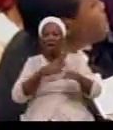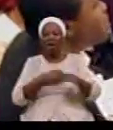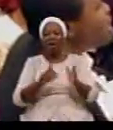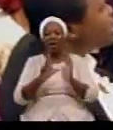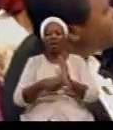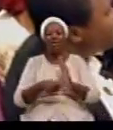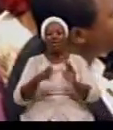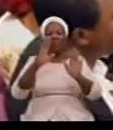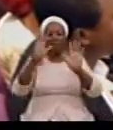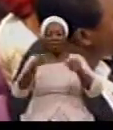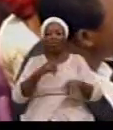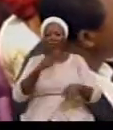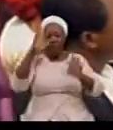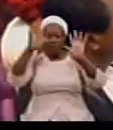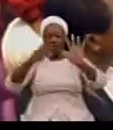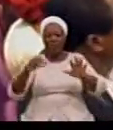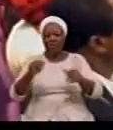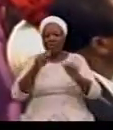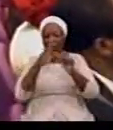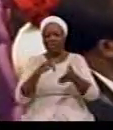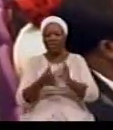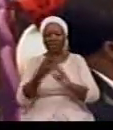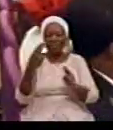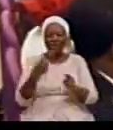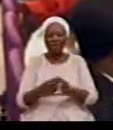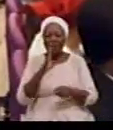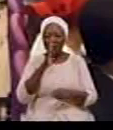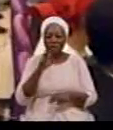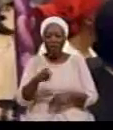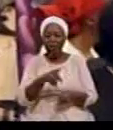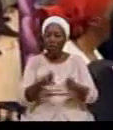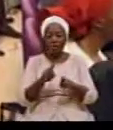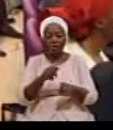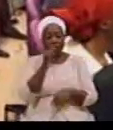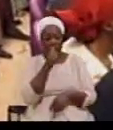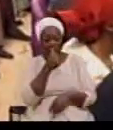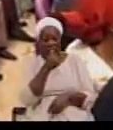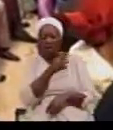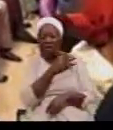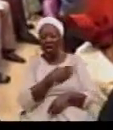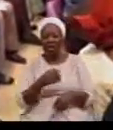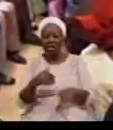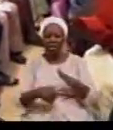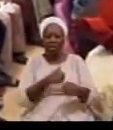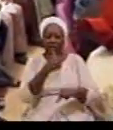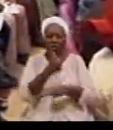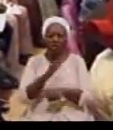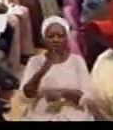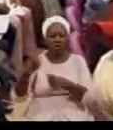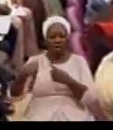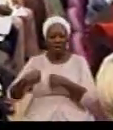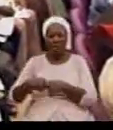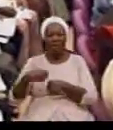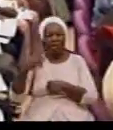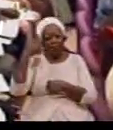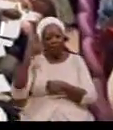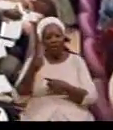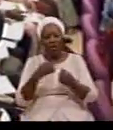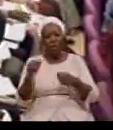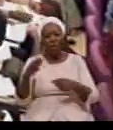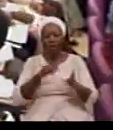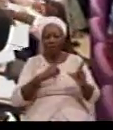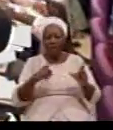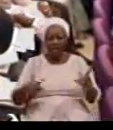blessing. Be also patient, establish your hearts, for the coming of the